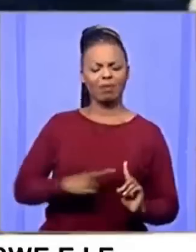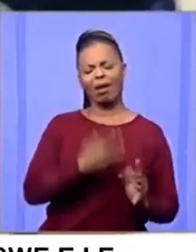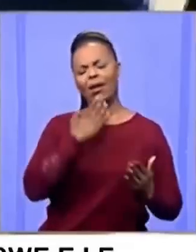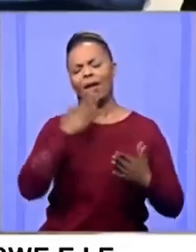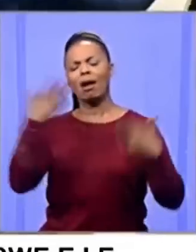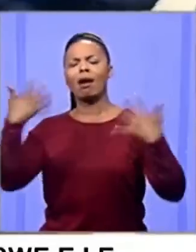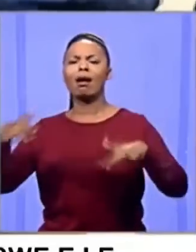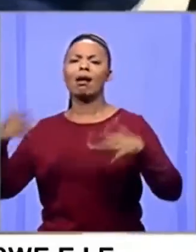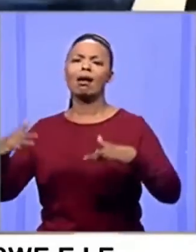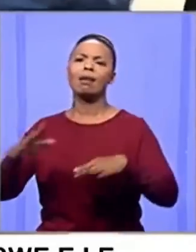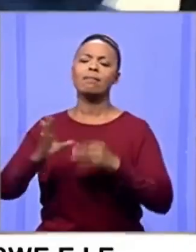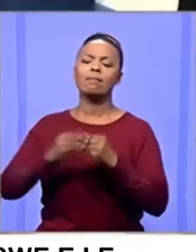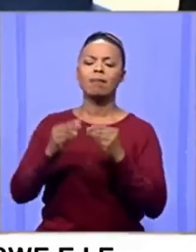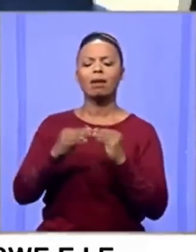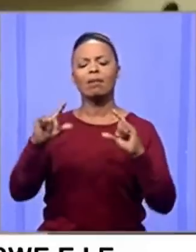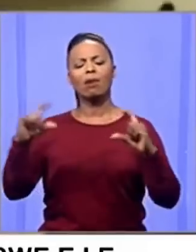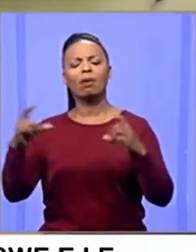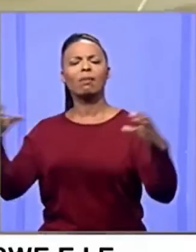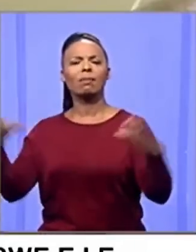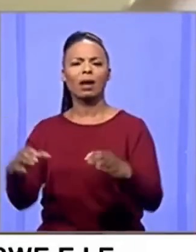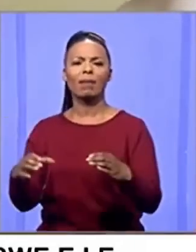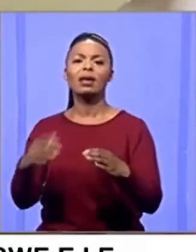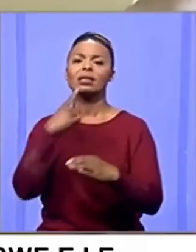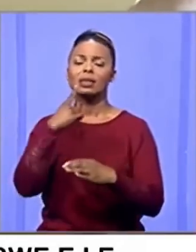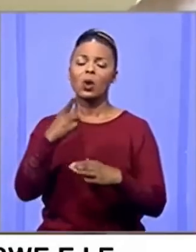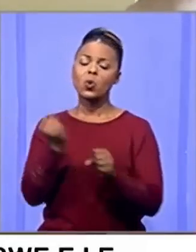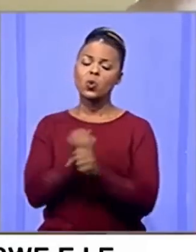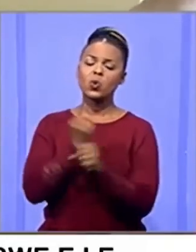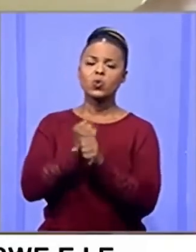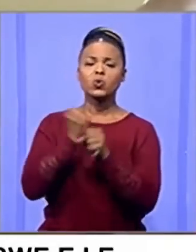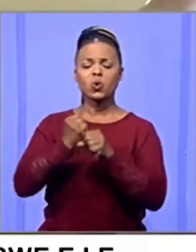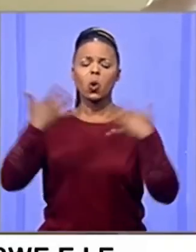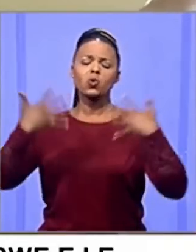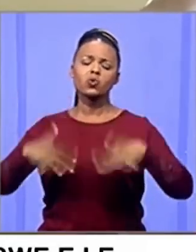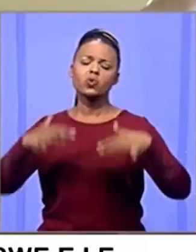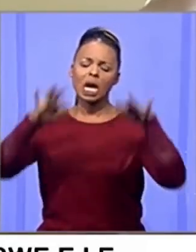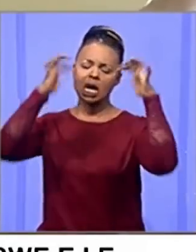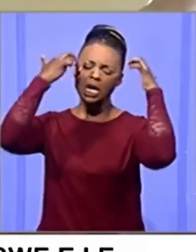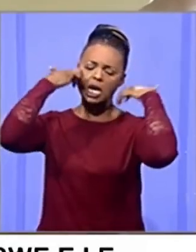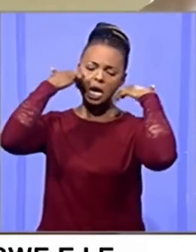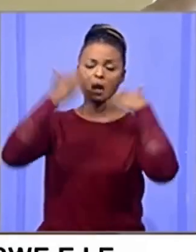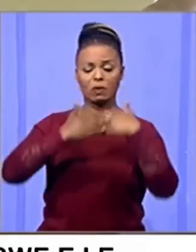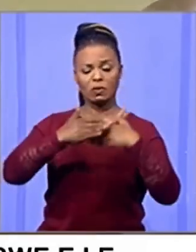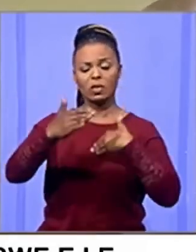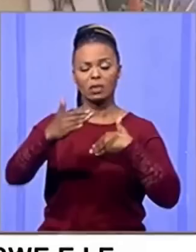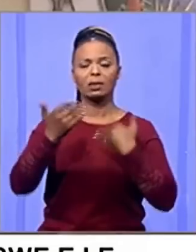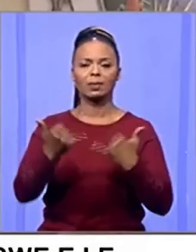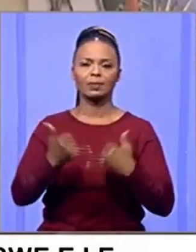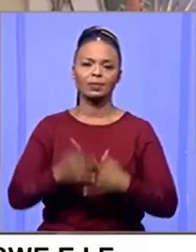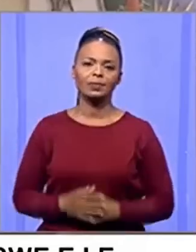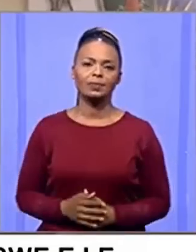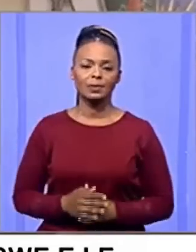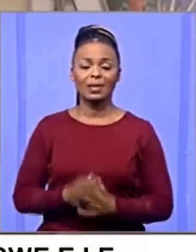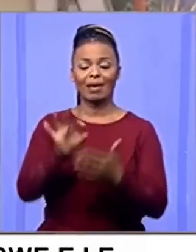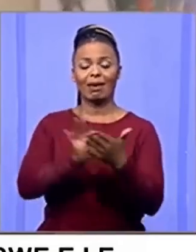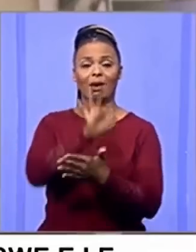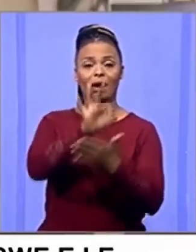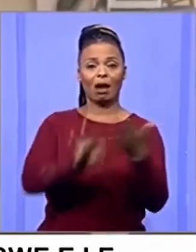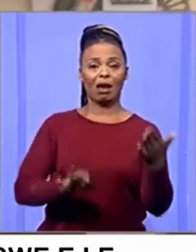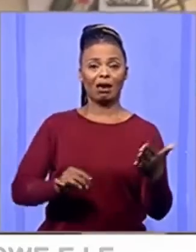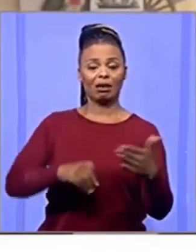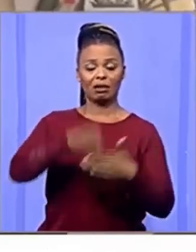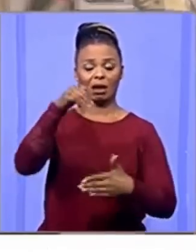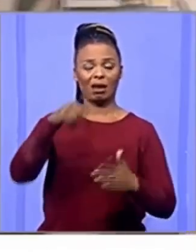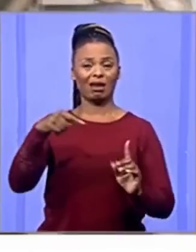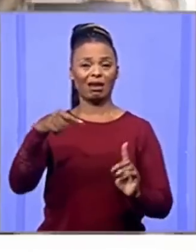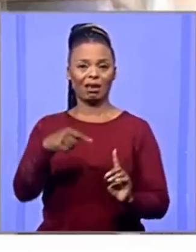ka tshehetso ya tsona. O re mosebetsi a tobaneng le ona ke o moholo. This election